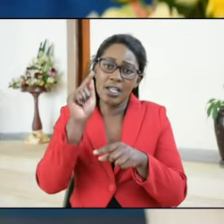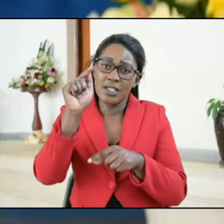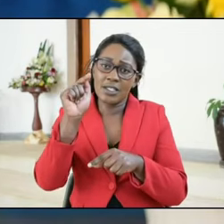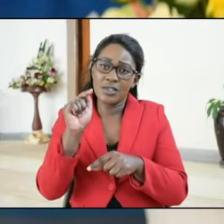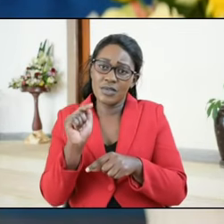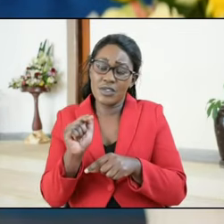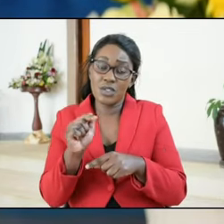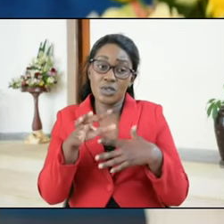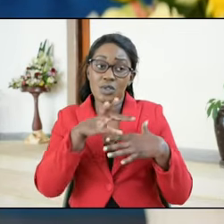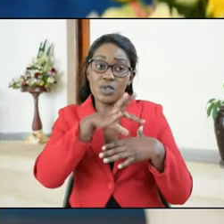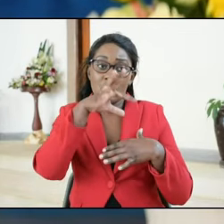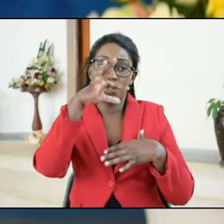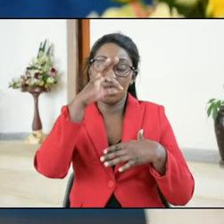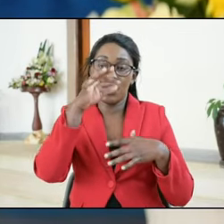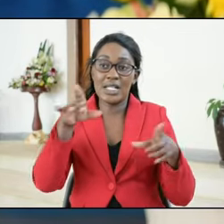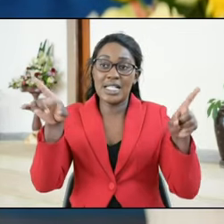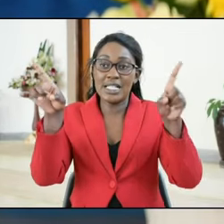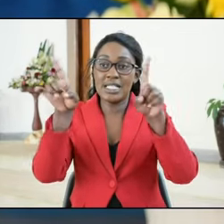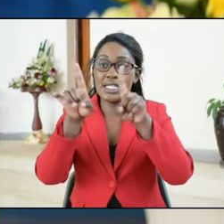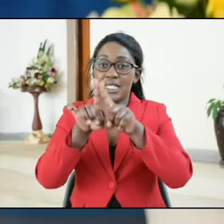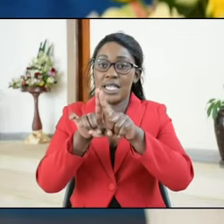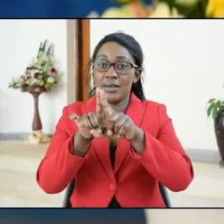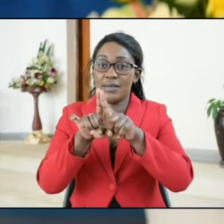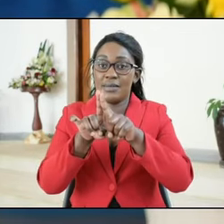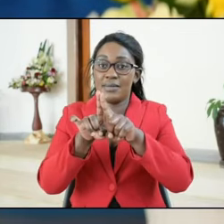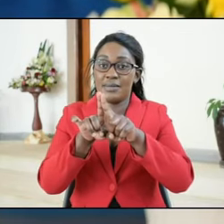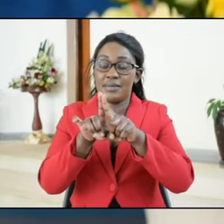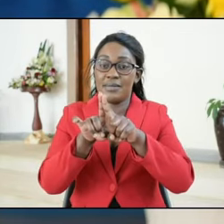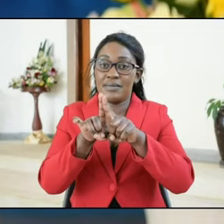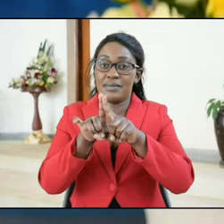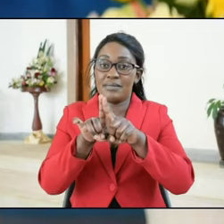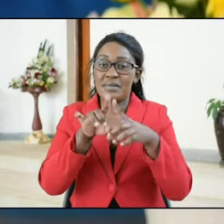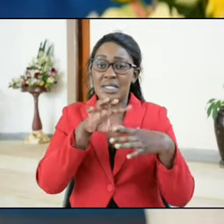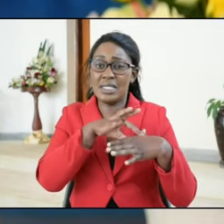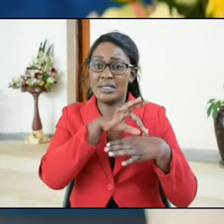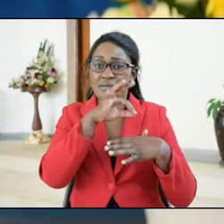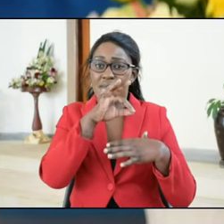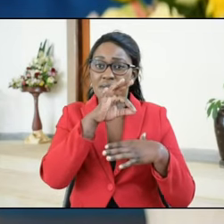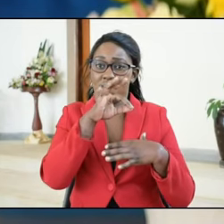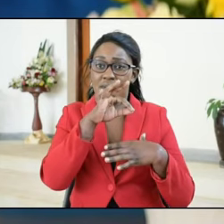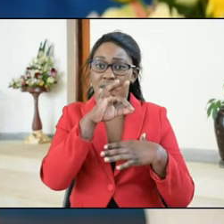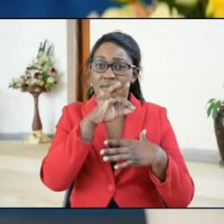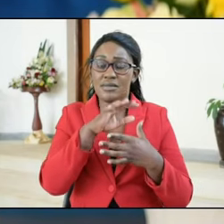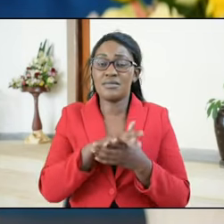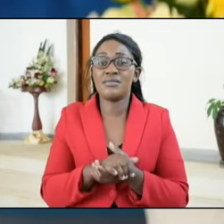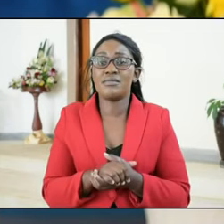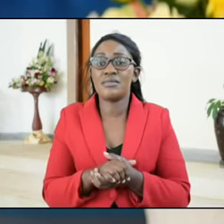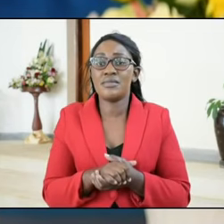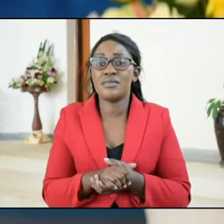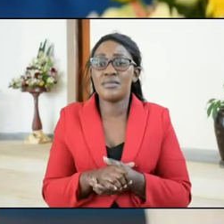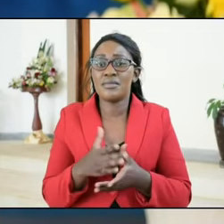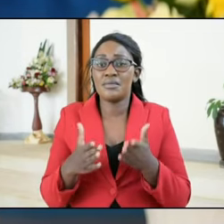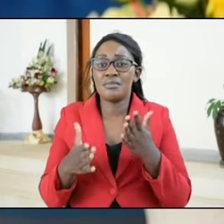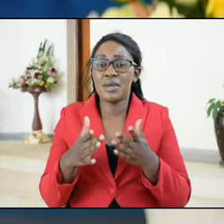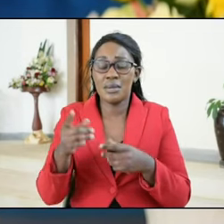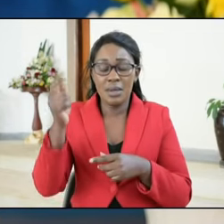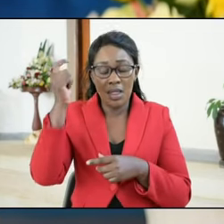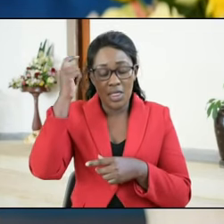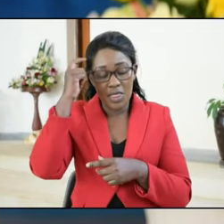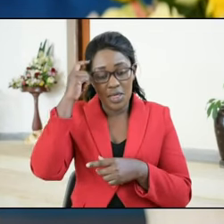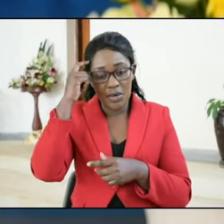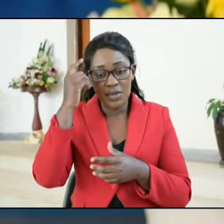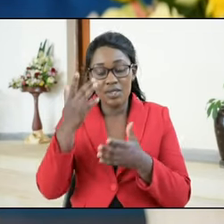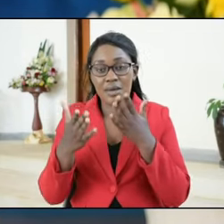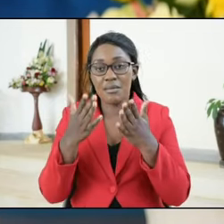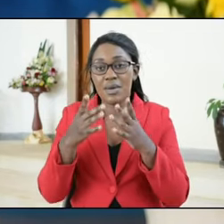and spirit, and of joints and marrow, and is a discerner of thoughts and intents of